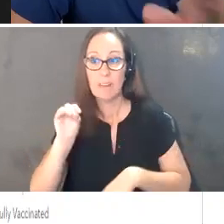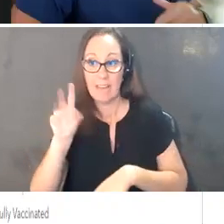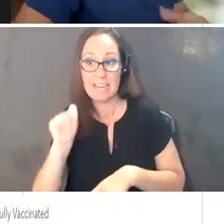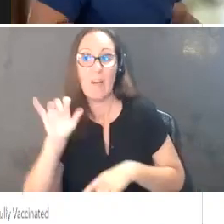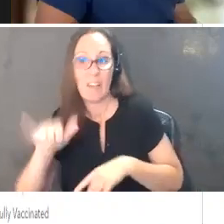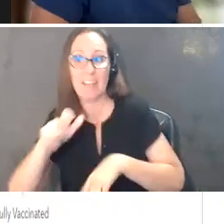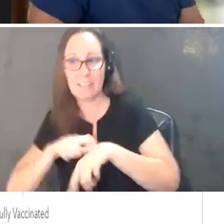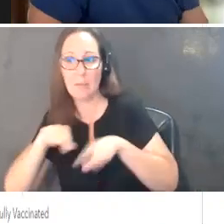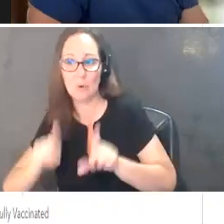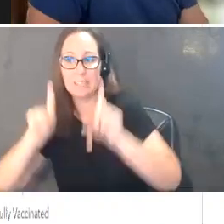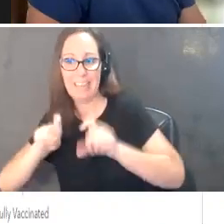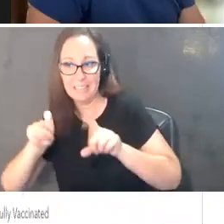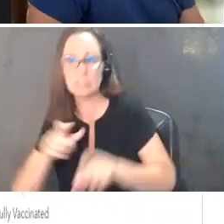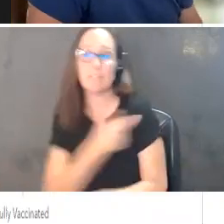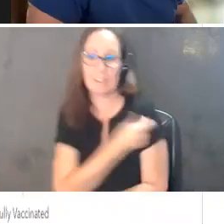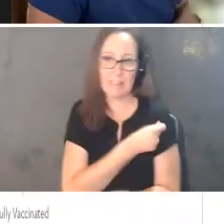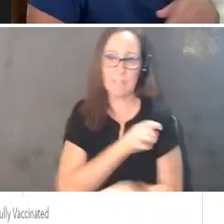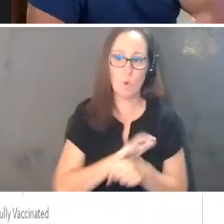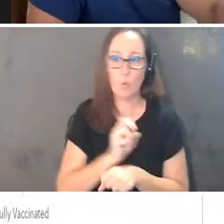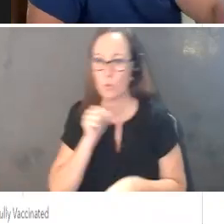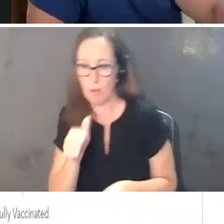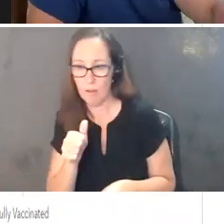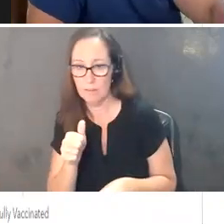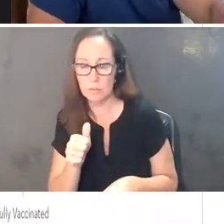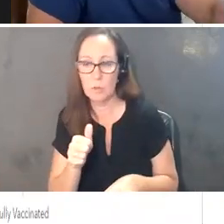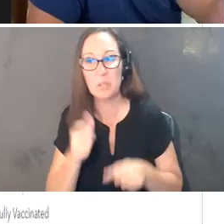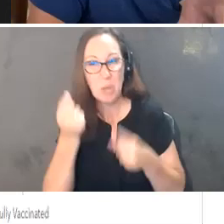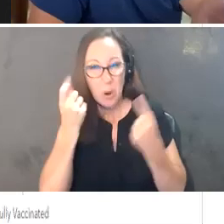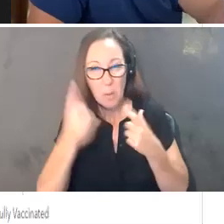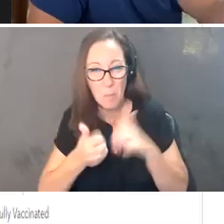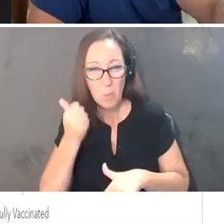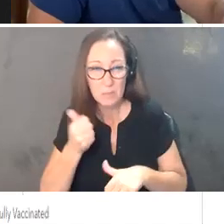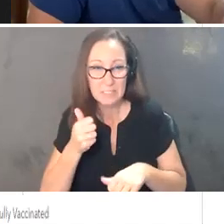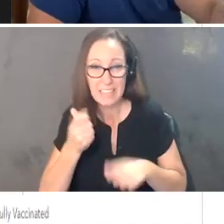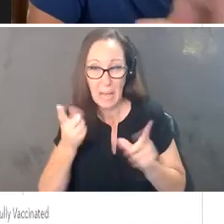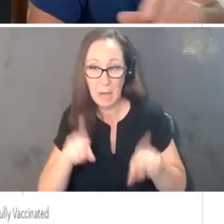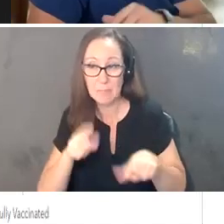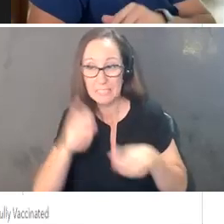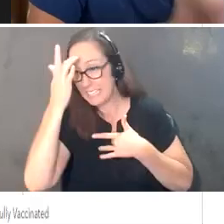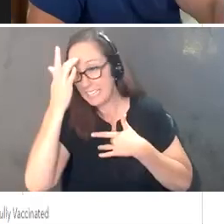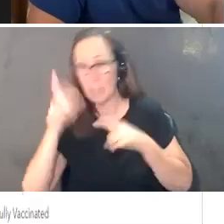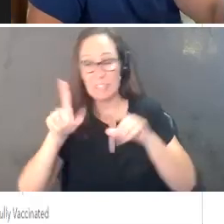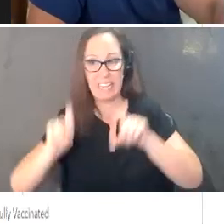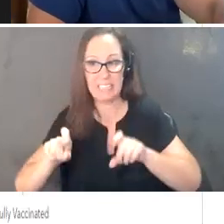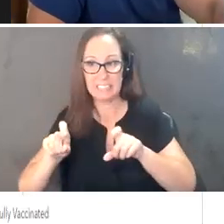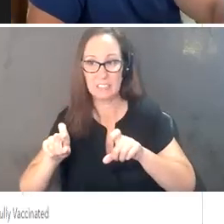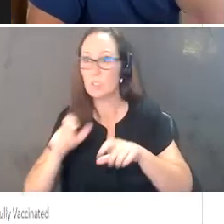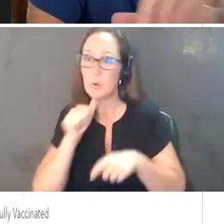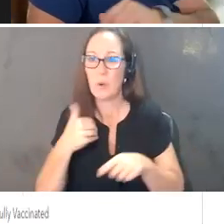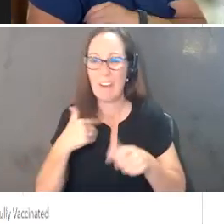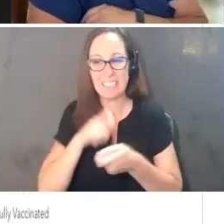not know the information there, but most of the time when people get sick, they get tested. So I don't have that exact data.